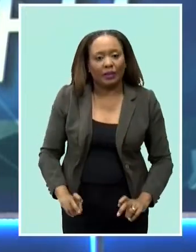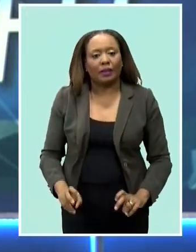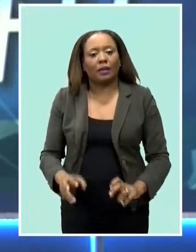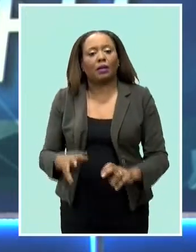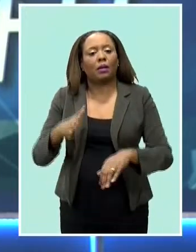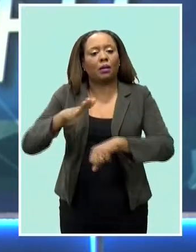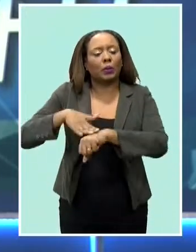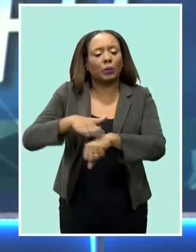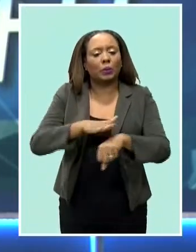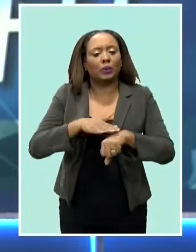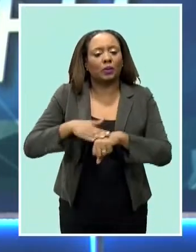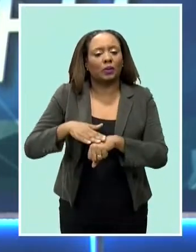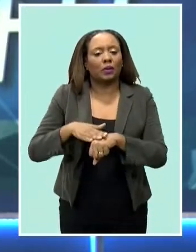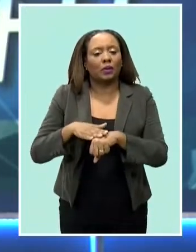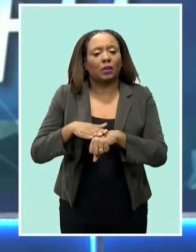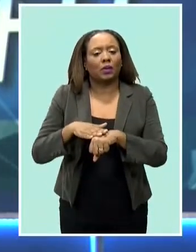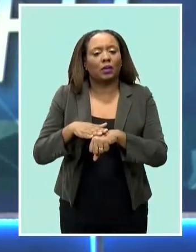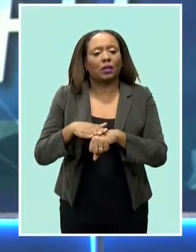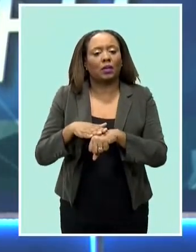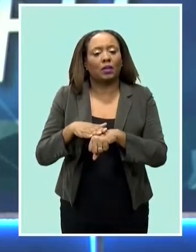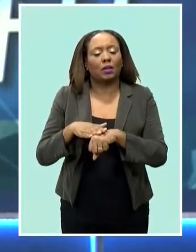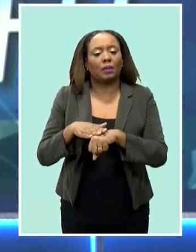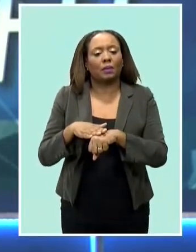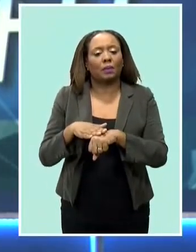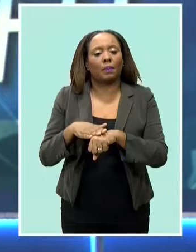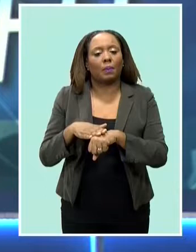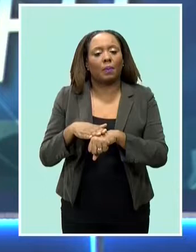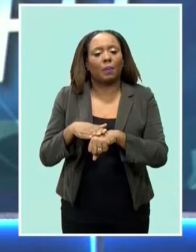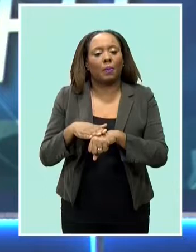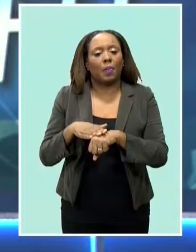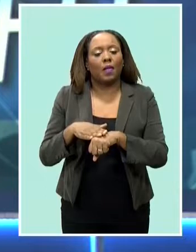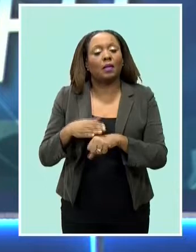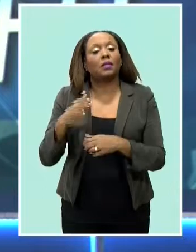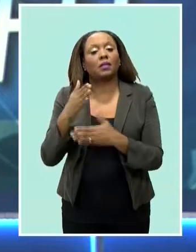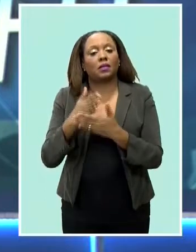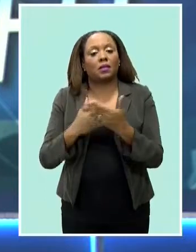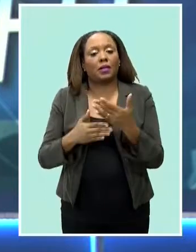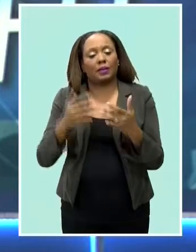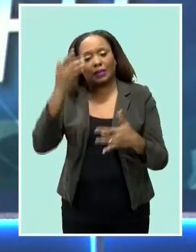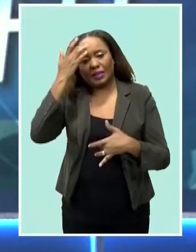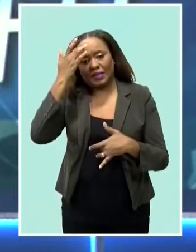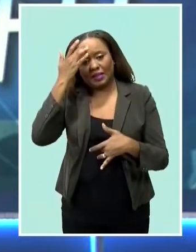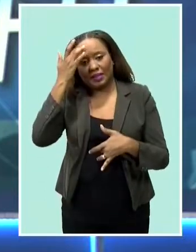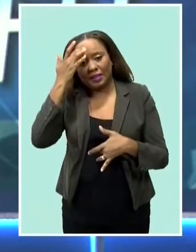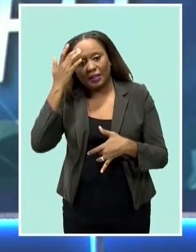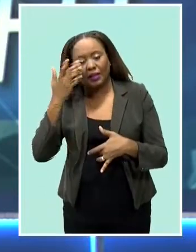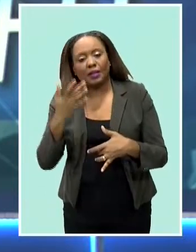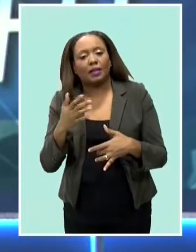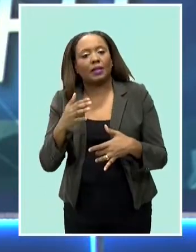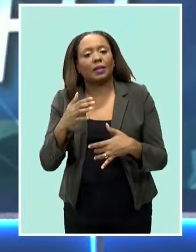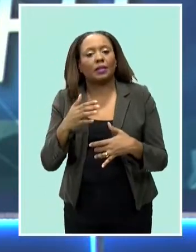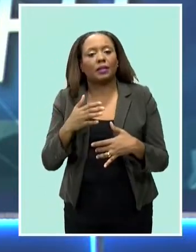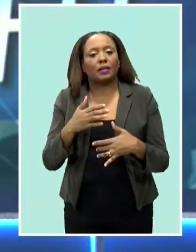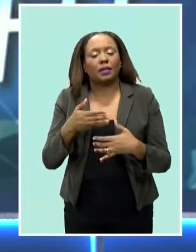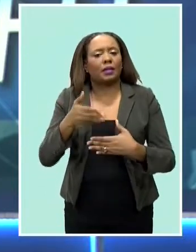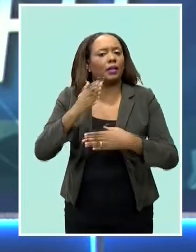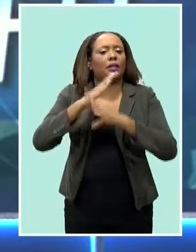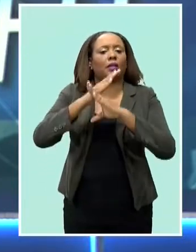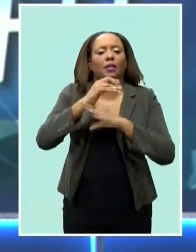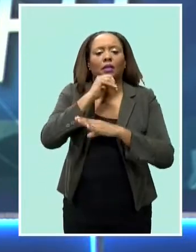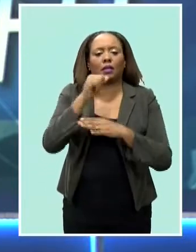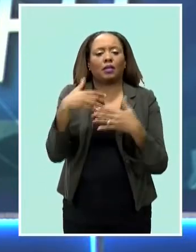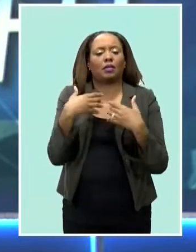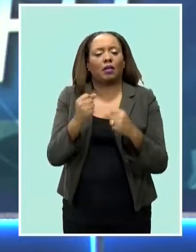Dr. Aldona Boisson, has warned that the increasing resistance to antibiotics could have worse repercussions for people